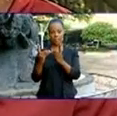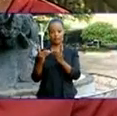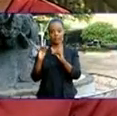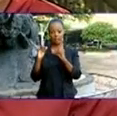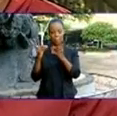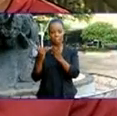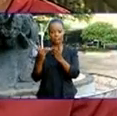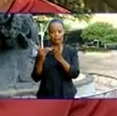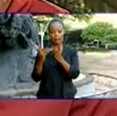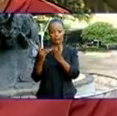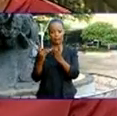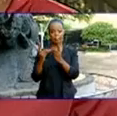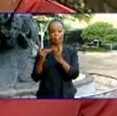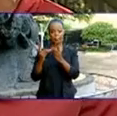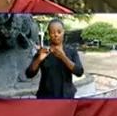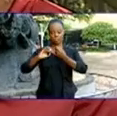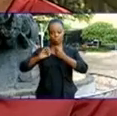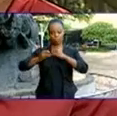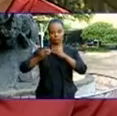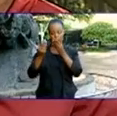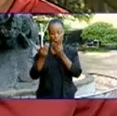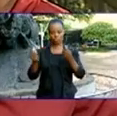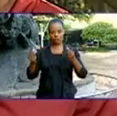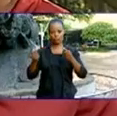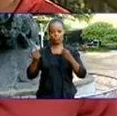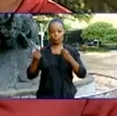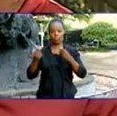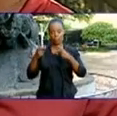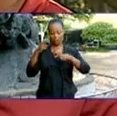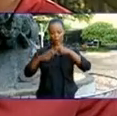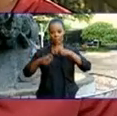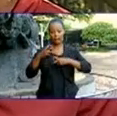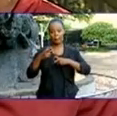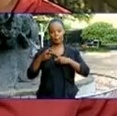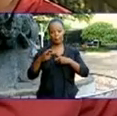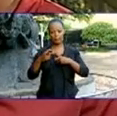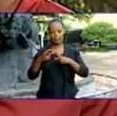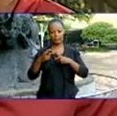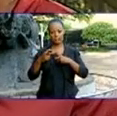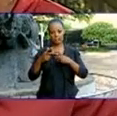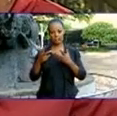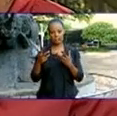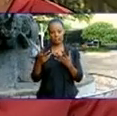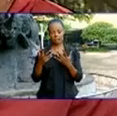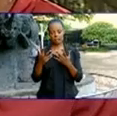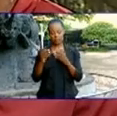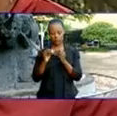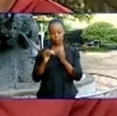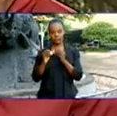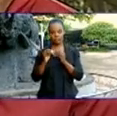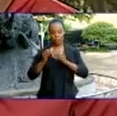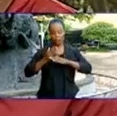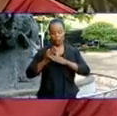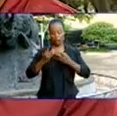some means to overcome or to meet us somehow halfway in making the better for our